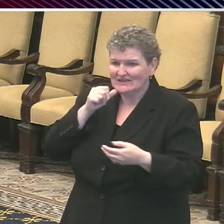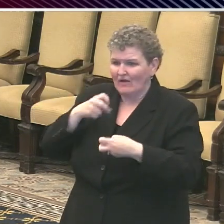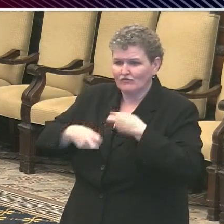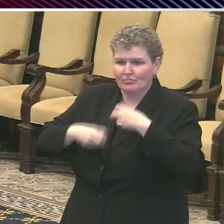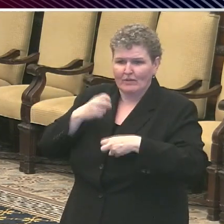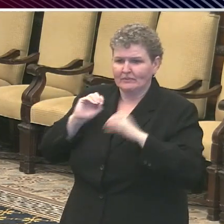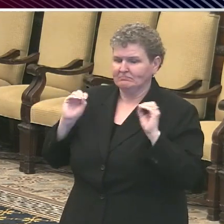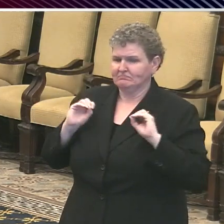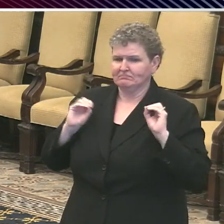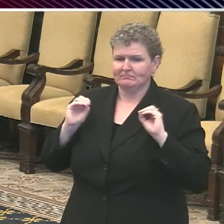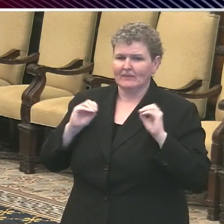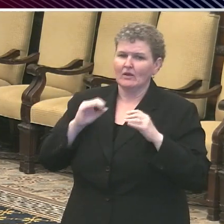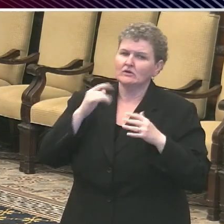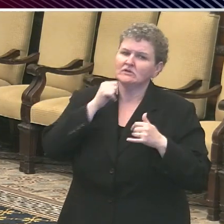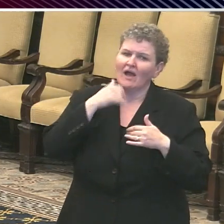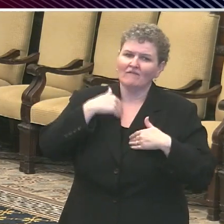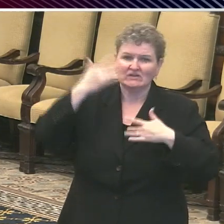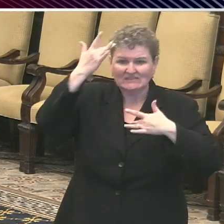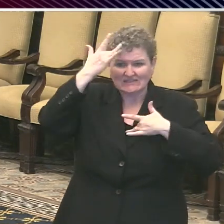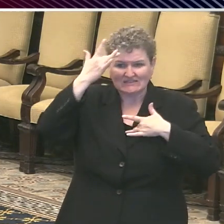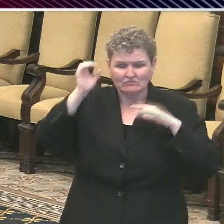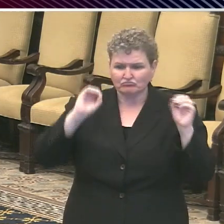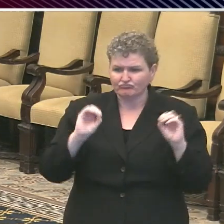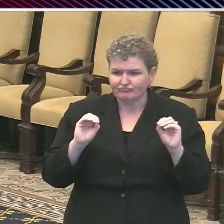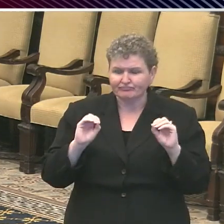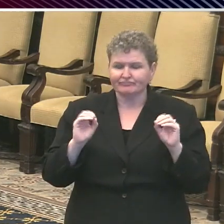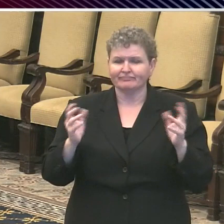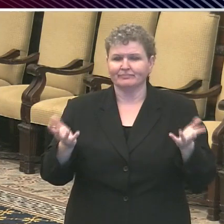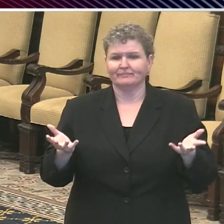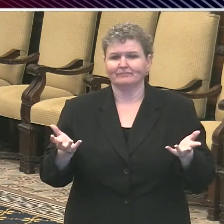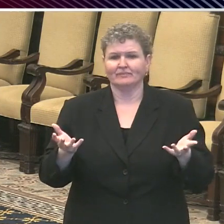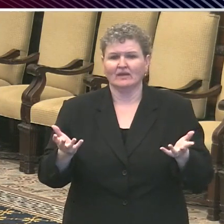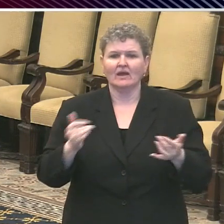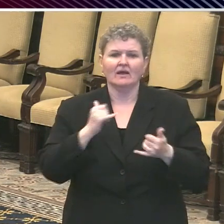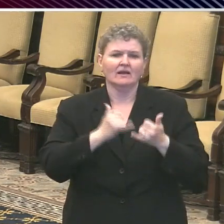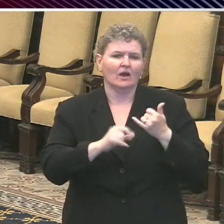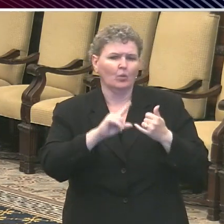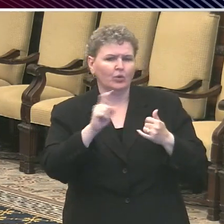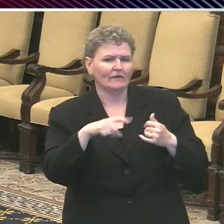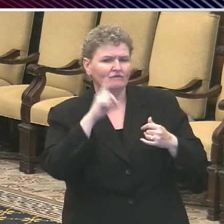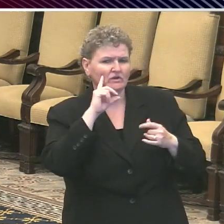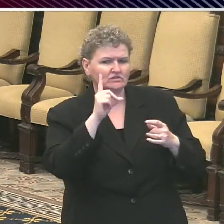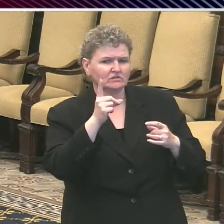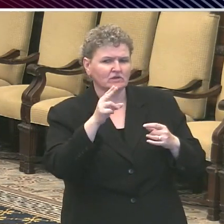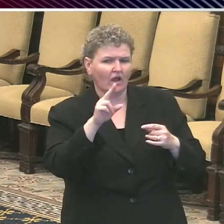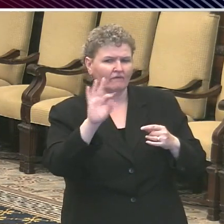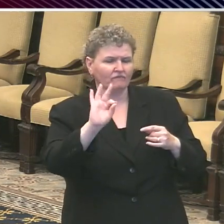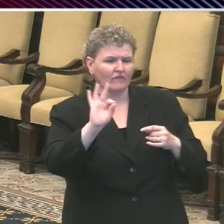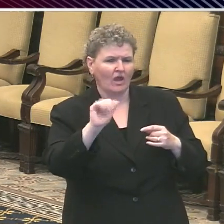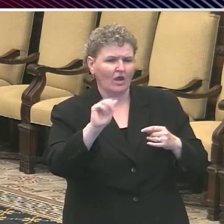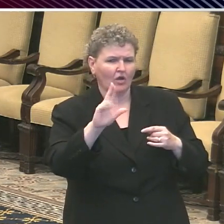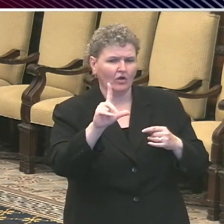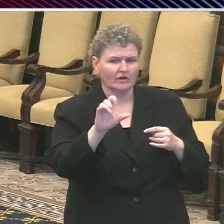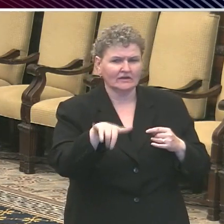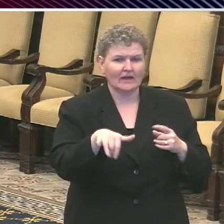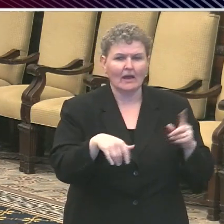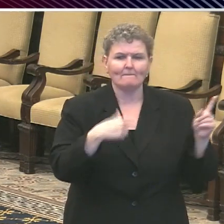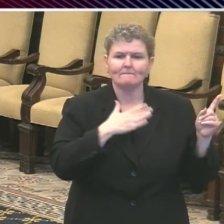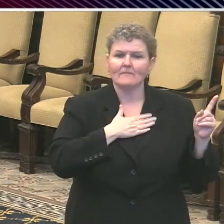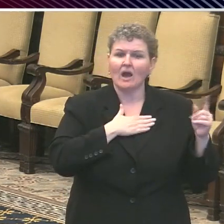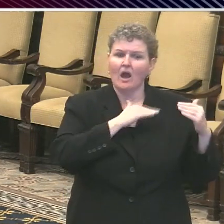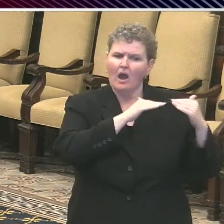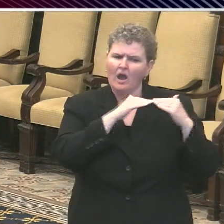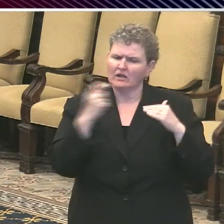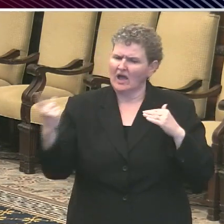that we're facing. Thanks, Brian. Thanks, Mara. This last question is for Dr. Farley from a colleague of mine. If